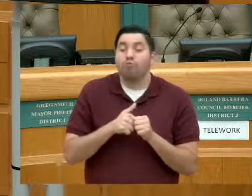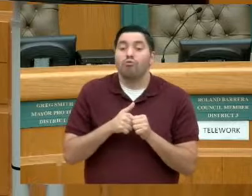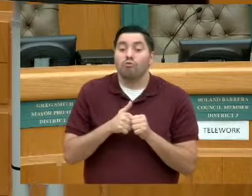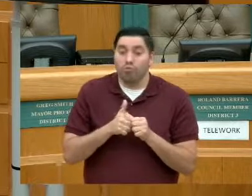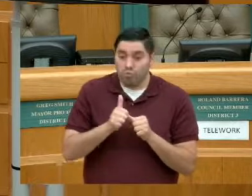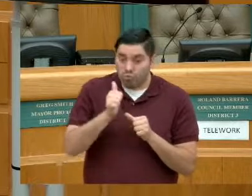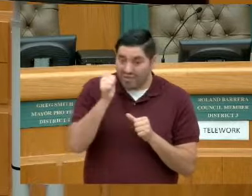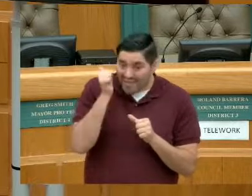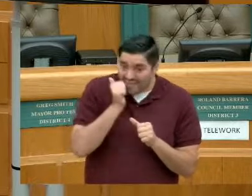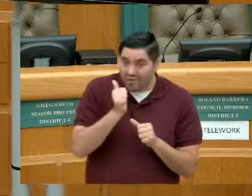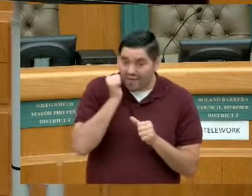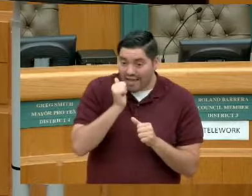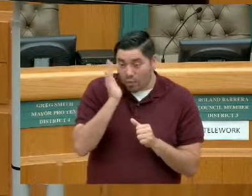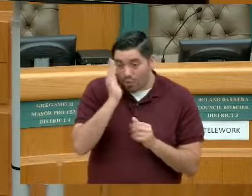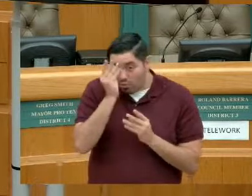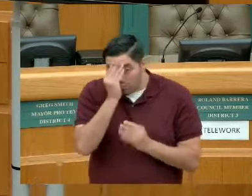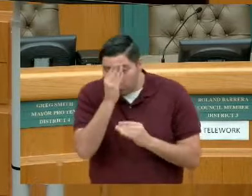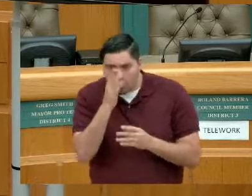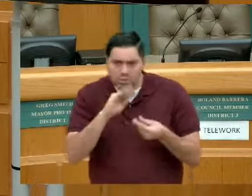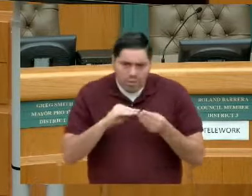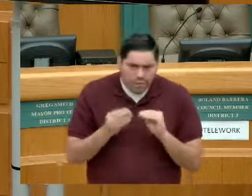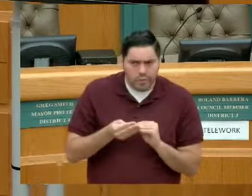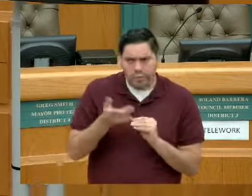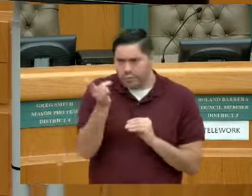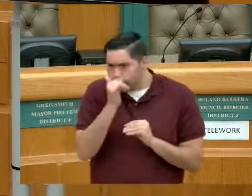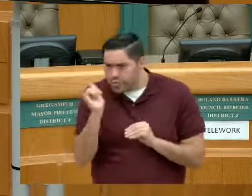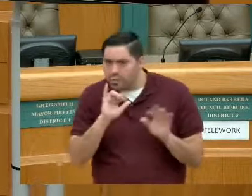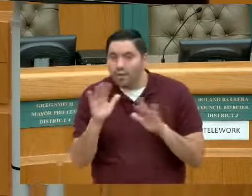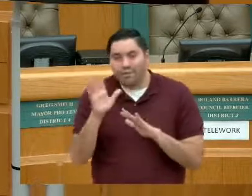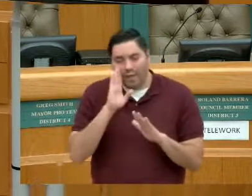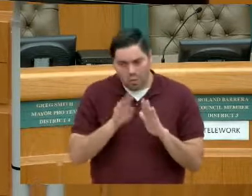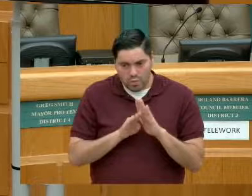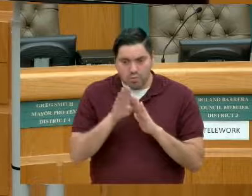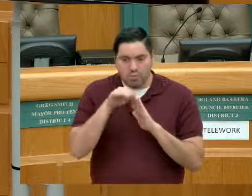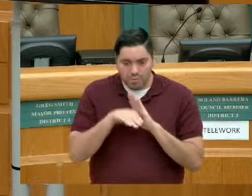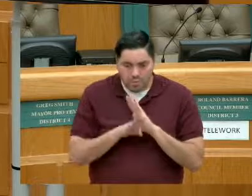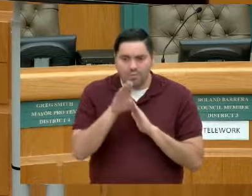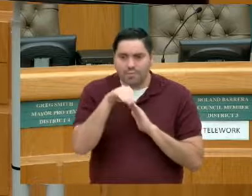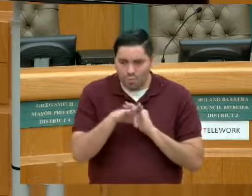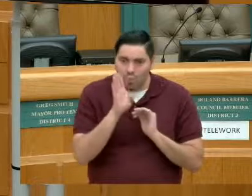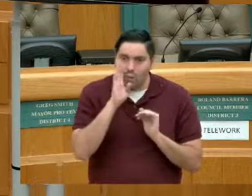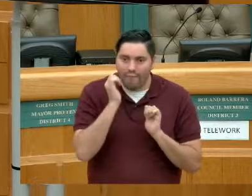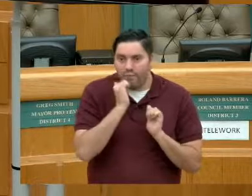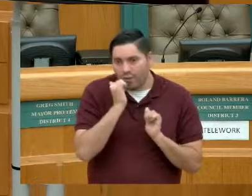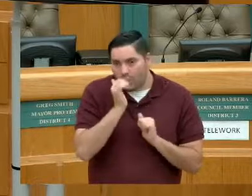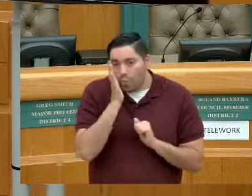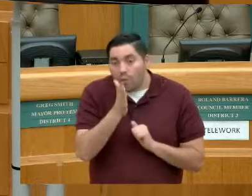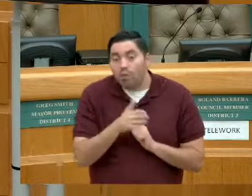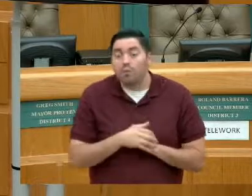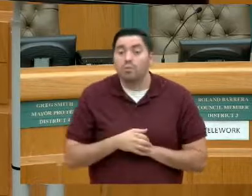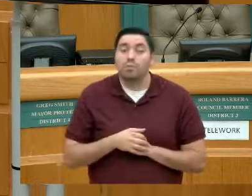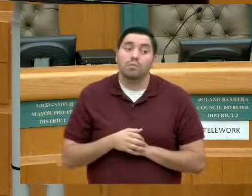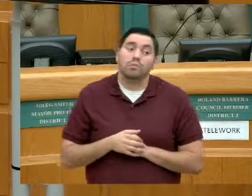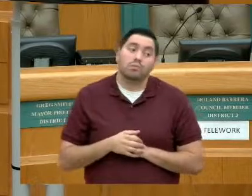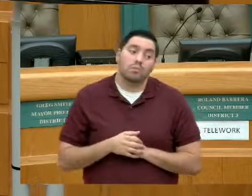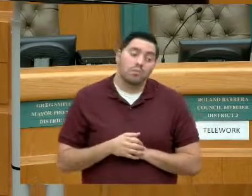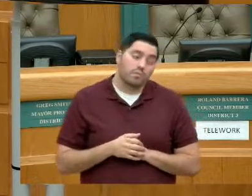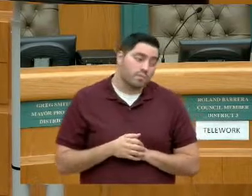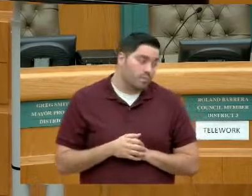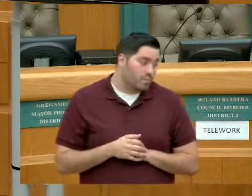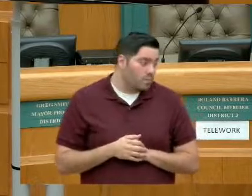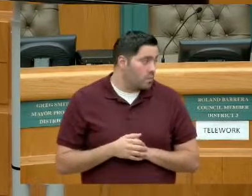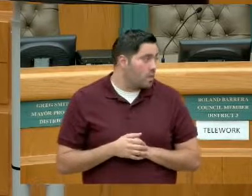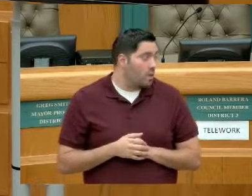and on a daily basis, city manager will continue to put out the daily information for the numbers. They're going to fluctuate from day to